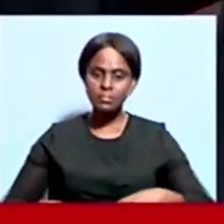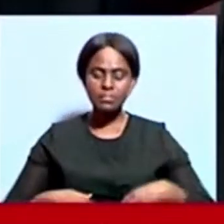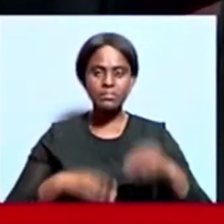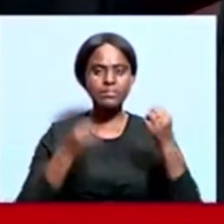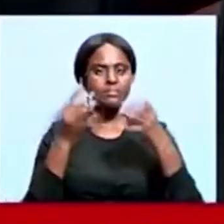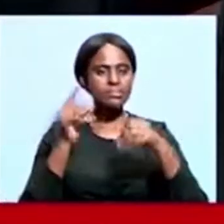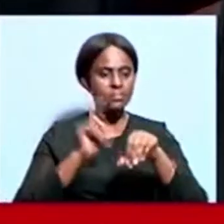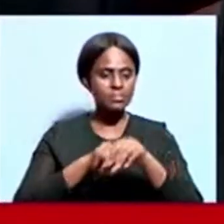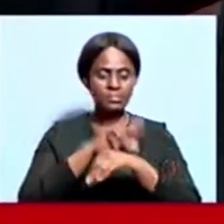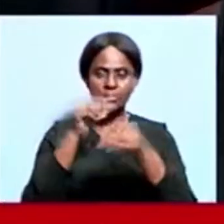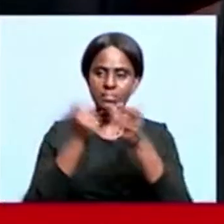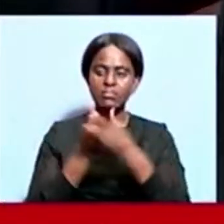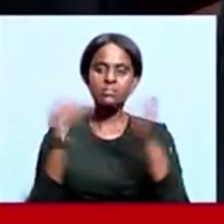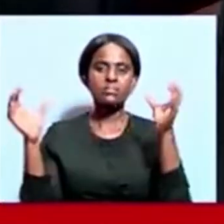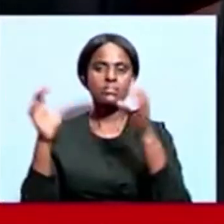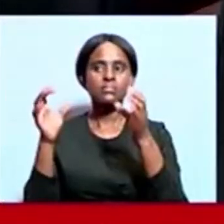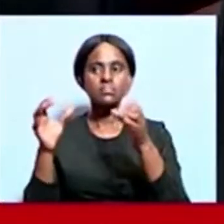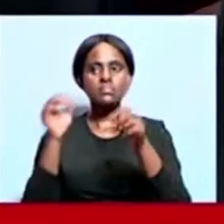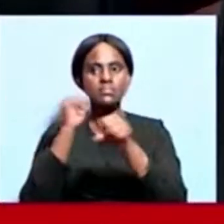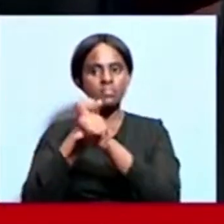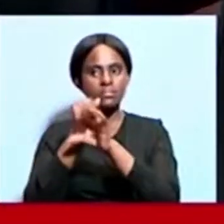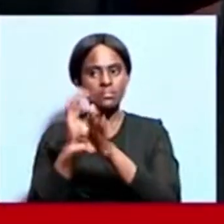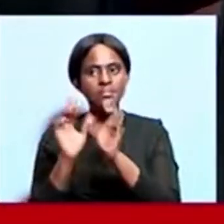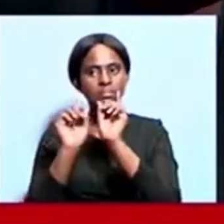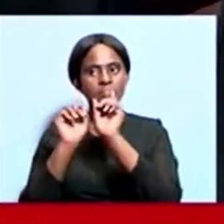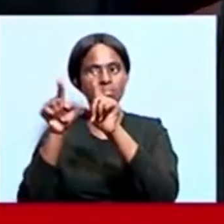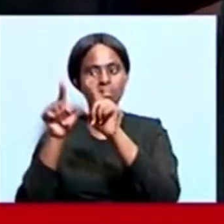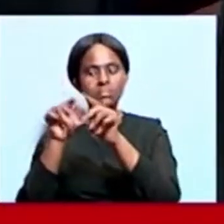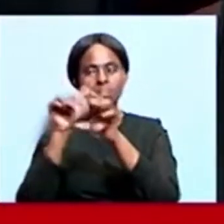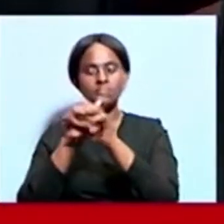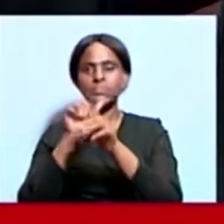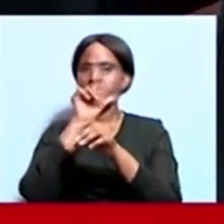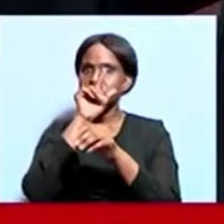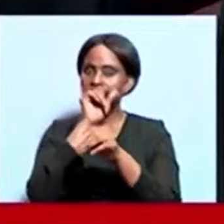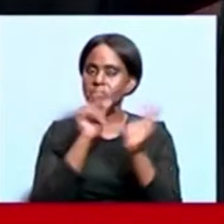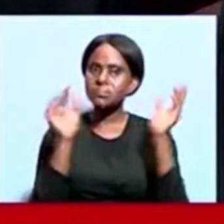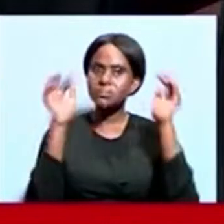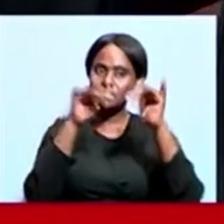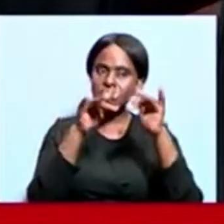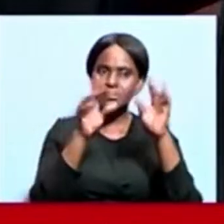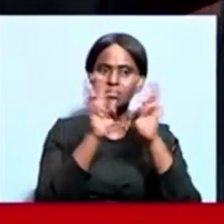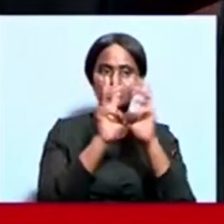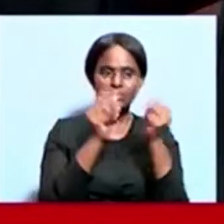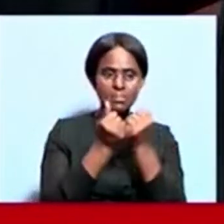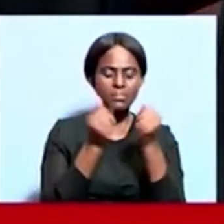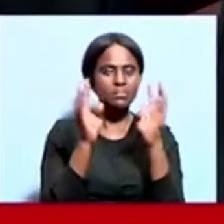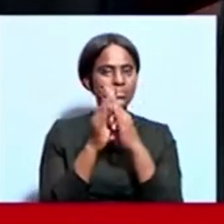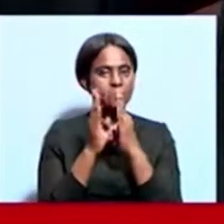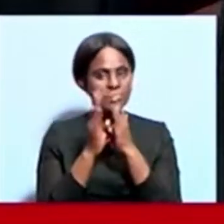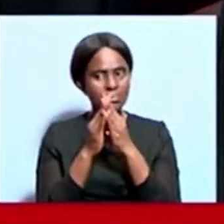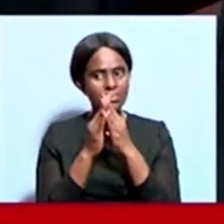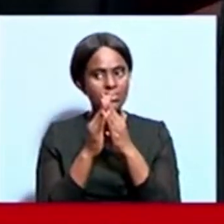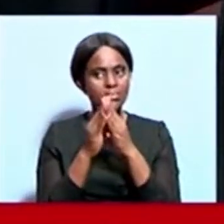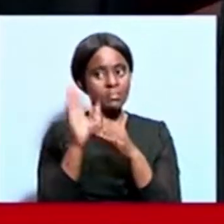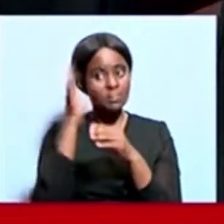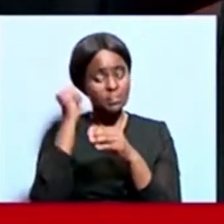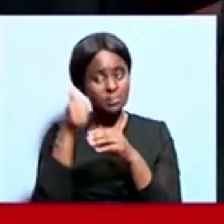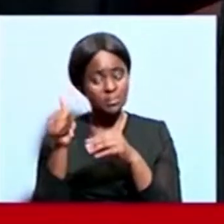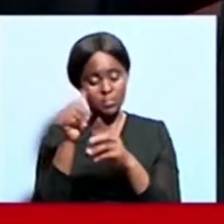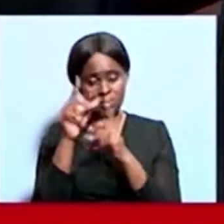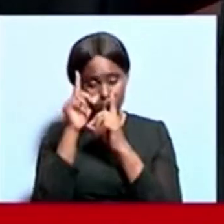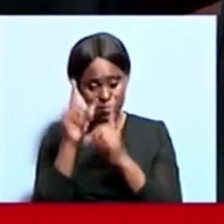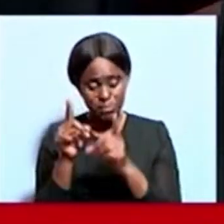times all the council workers are in seminars and so on and so forth. Why did you decide